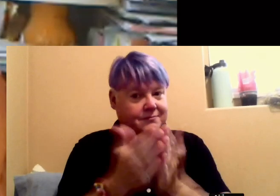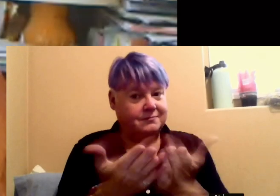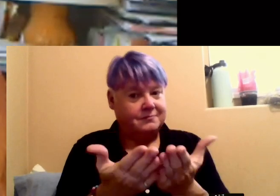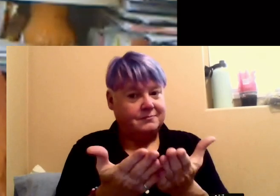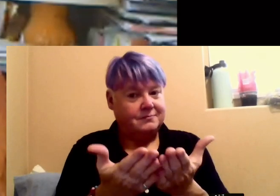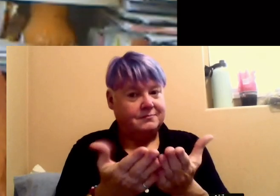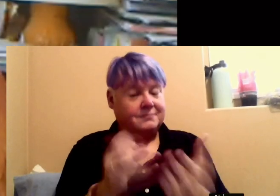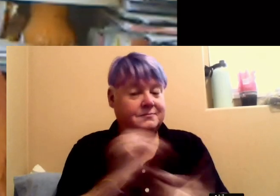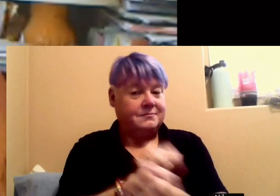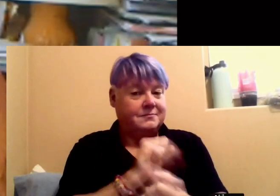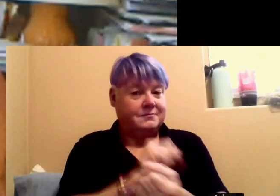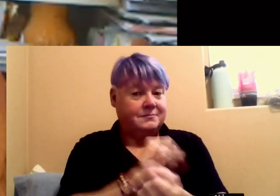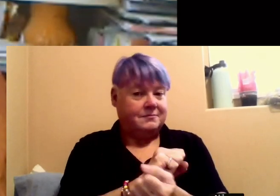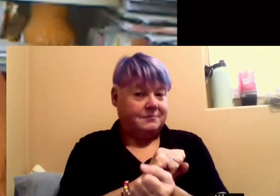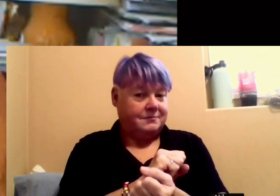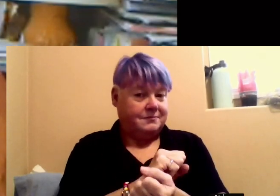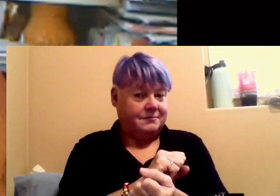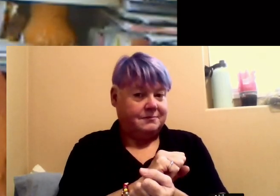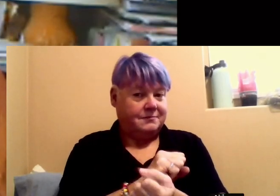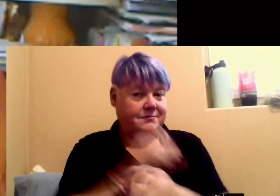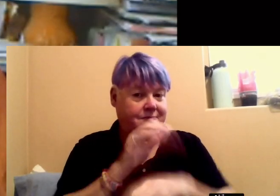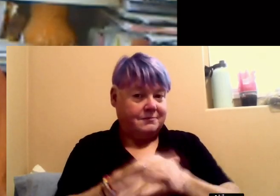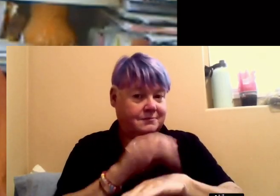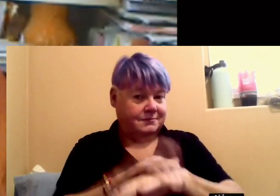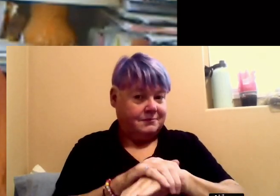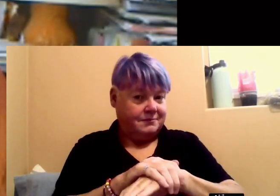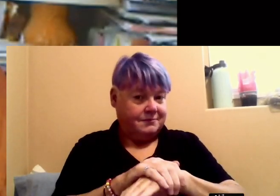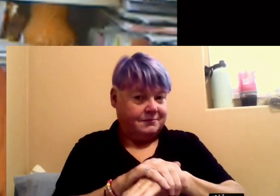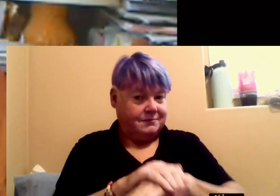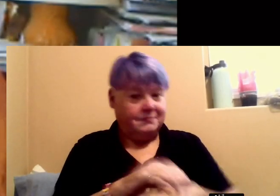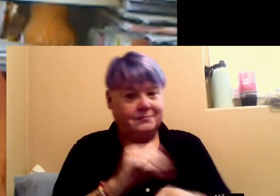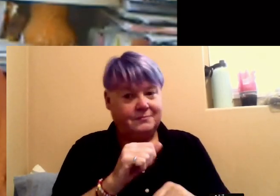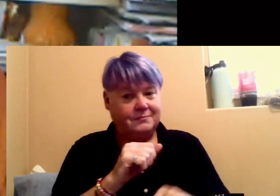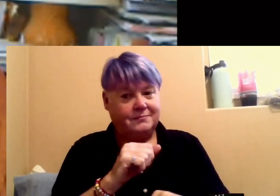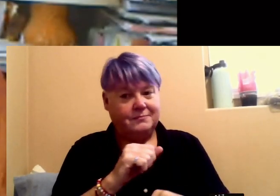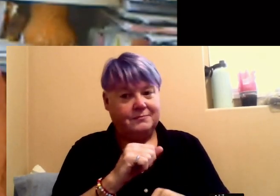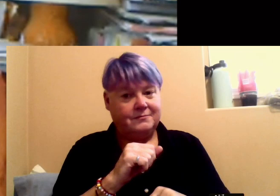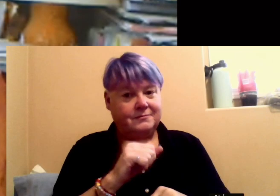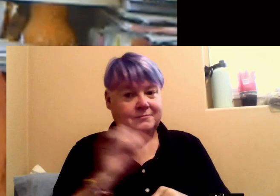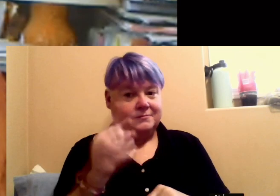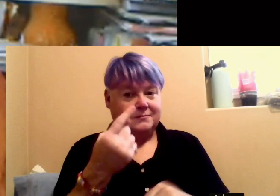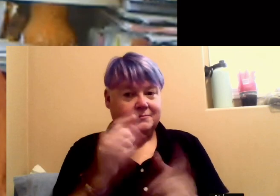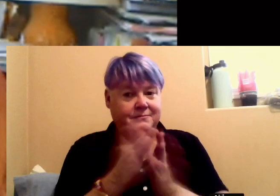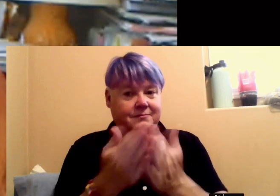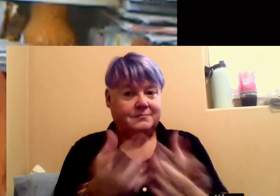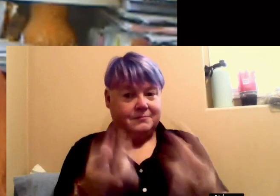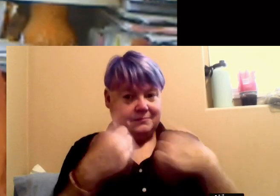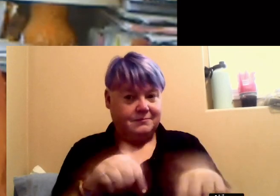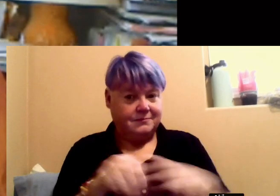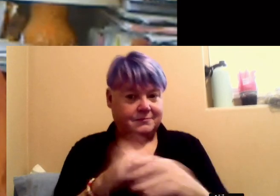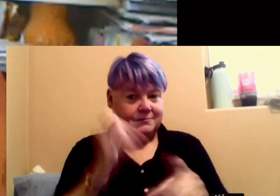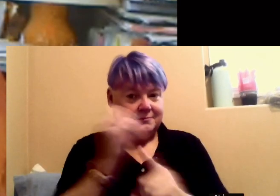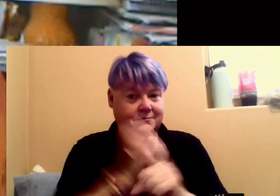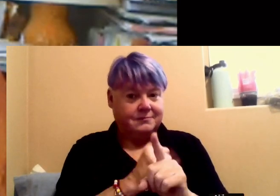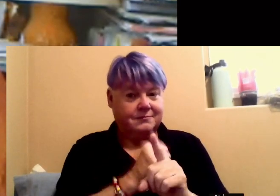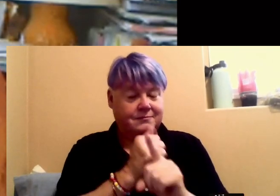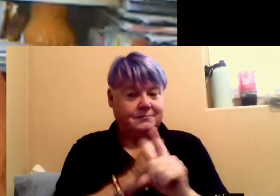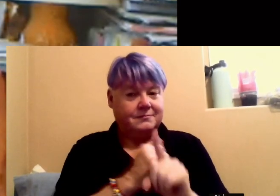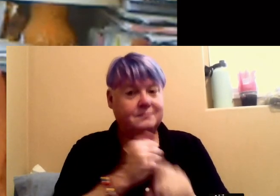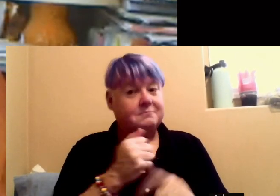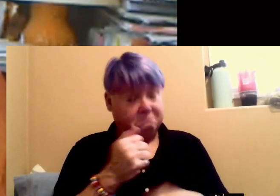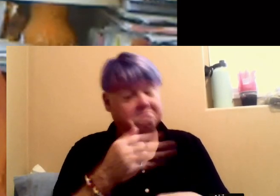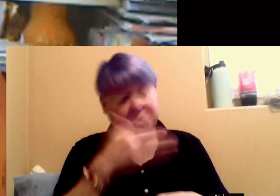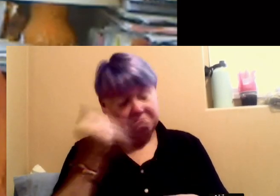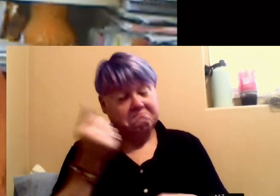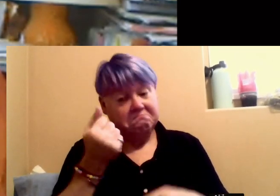certainly working in England, because the first book has just come out there in August, and there was more buzz than I expected,